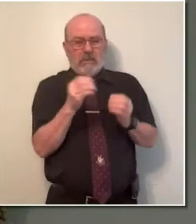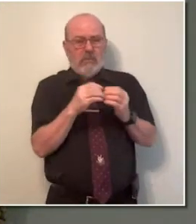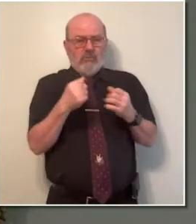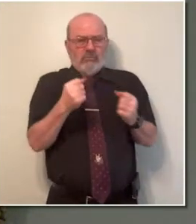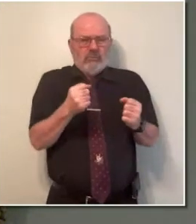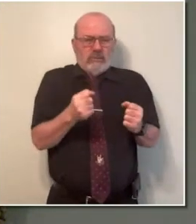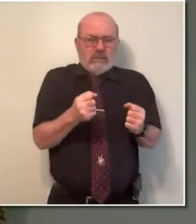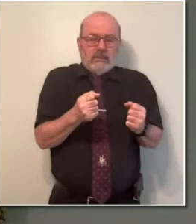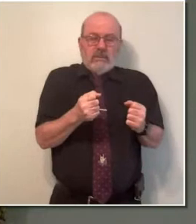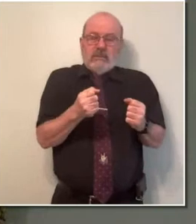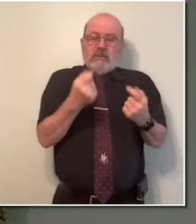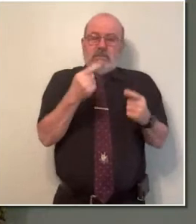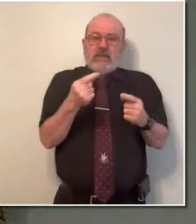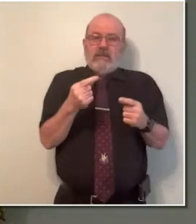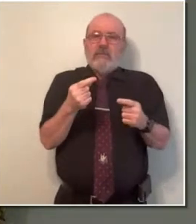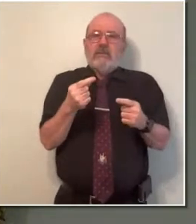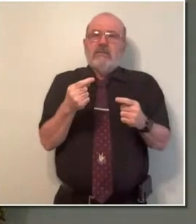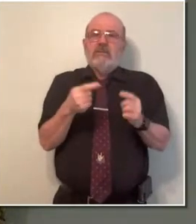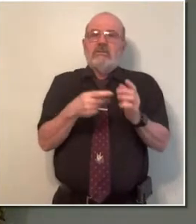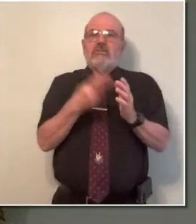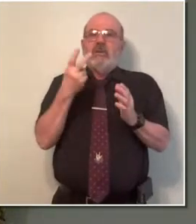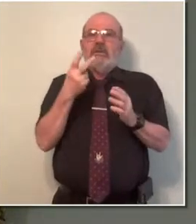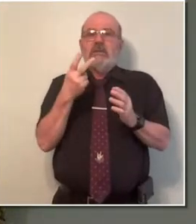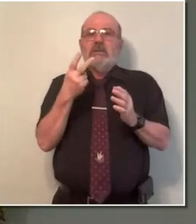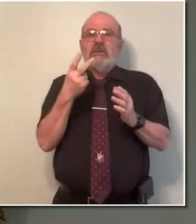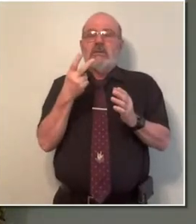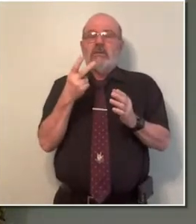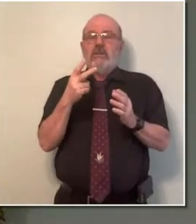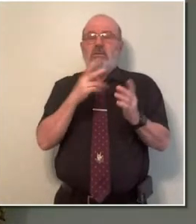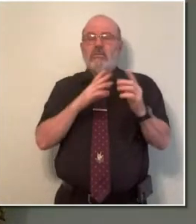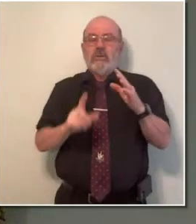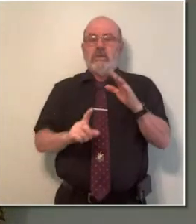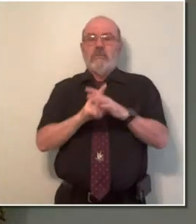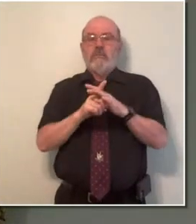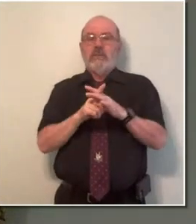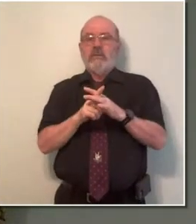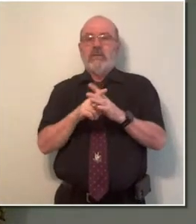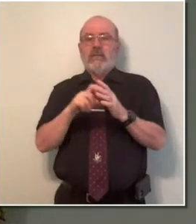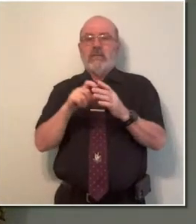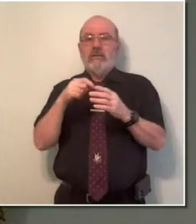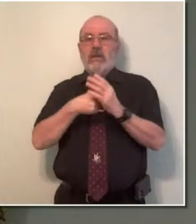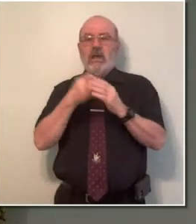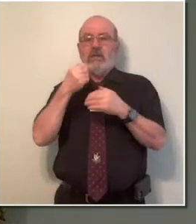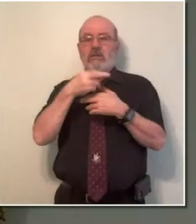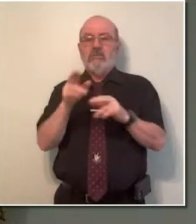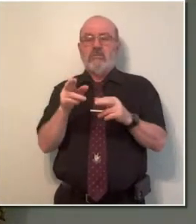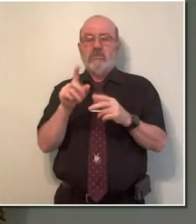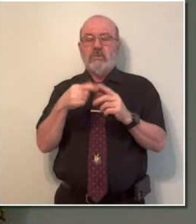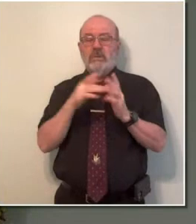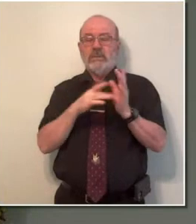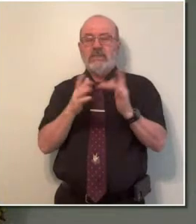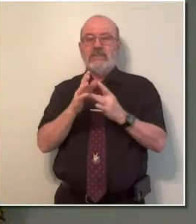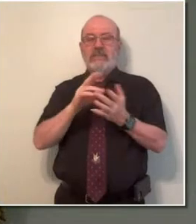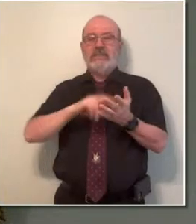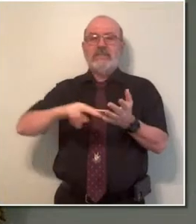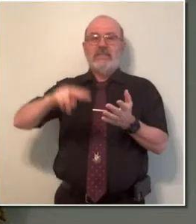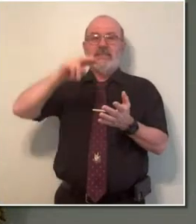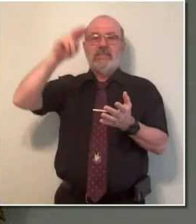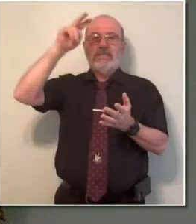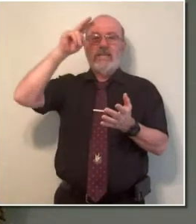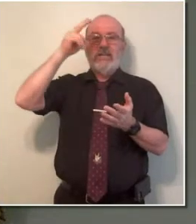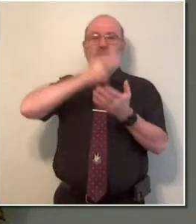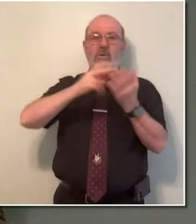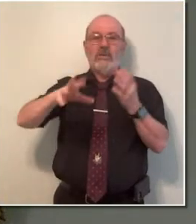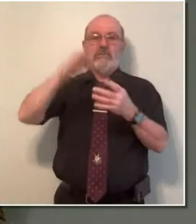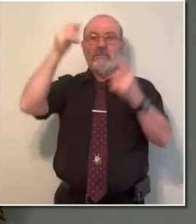But that happened two times at least, where Christ appeared and they were locked in a room. But when Jesus ascended and the Holy